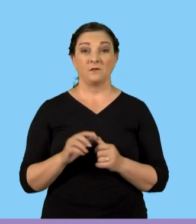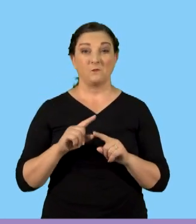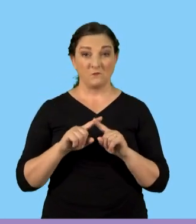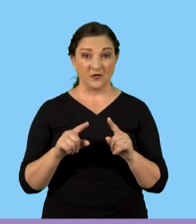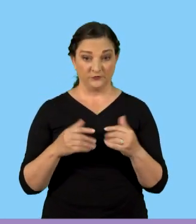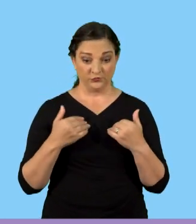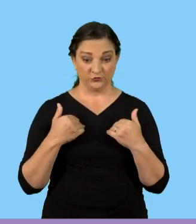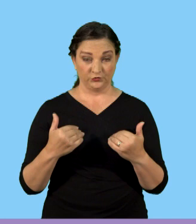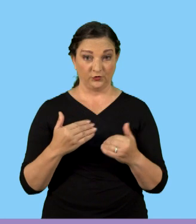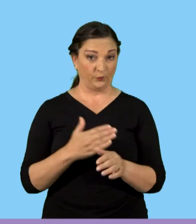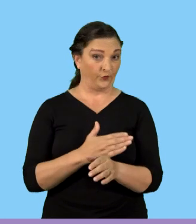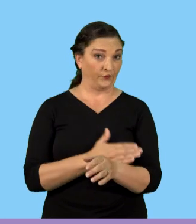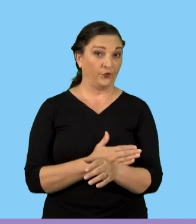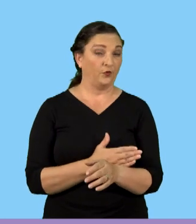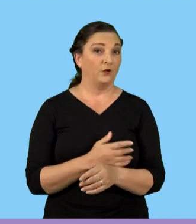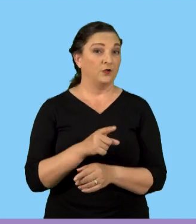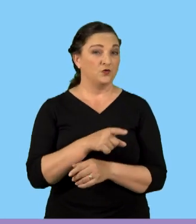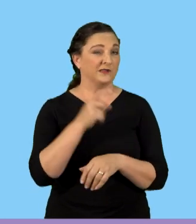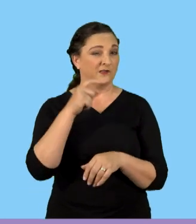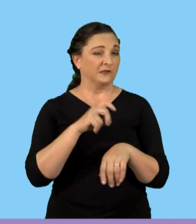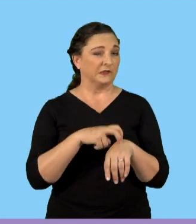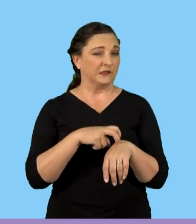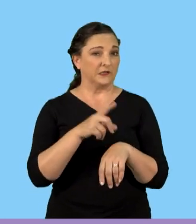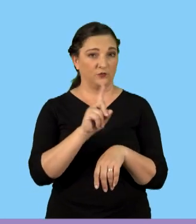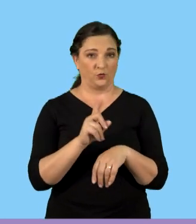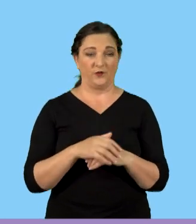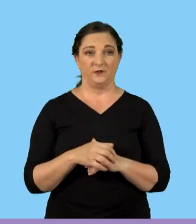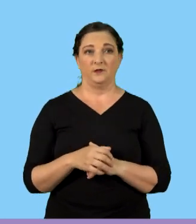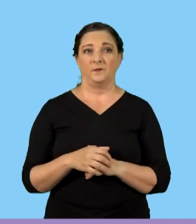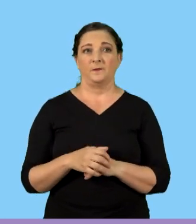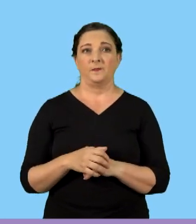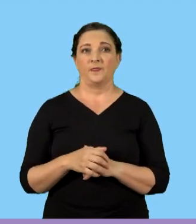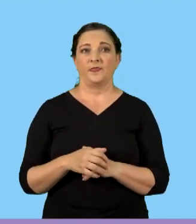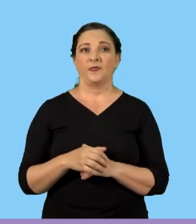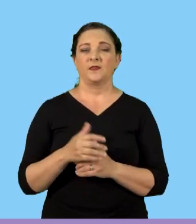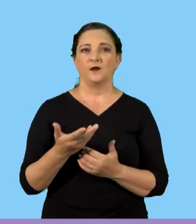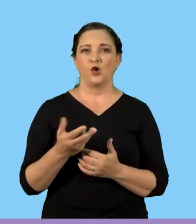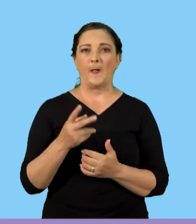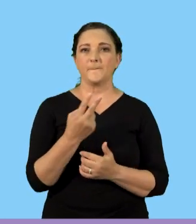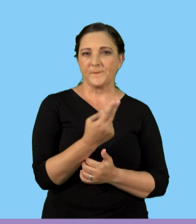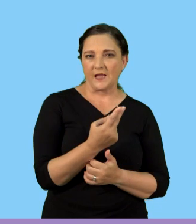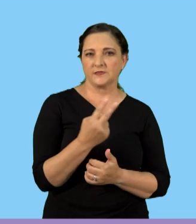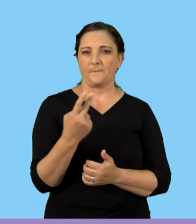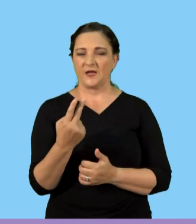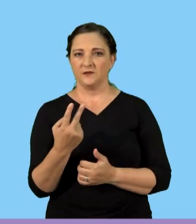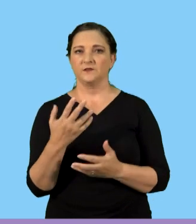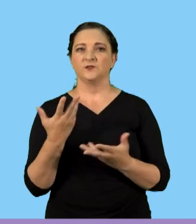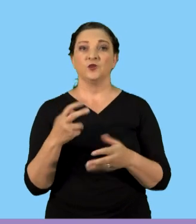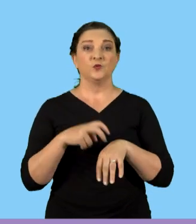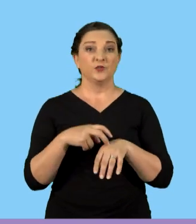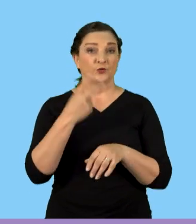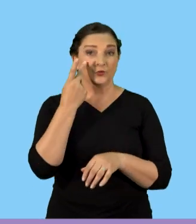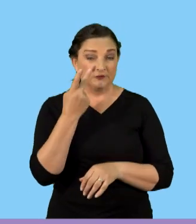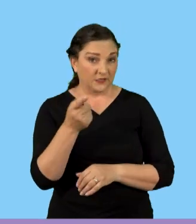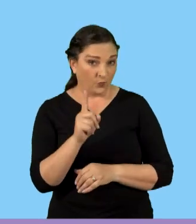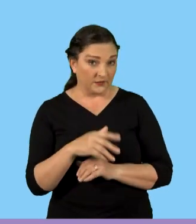can represent our equation on a Cartesian plane, we need to look at ordered pairs. Now, in order for us to write down a point or an